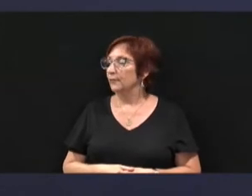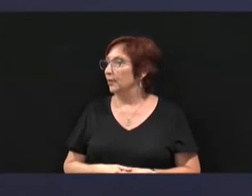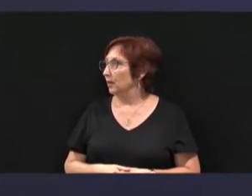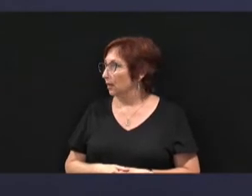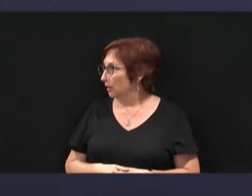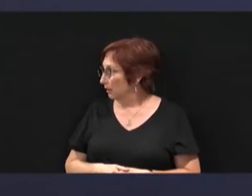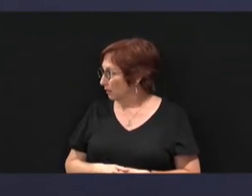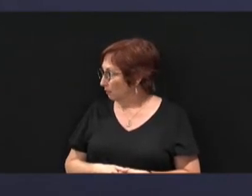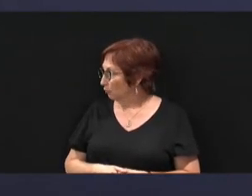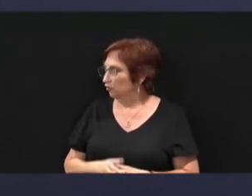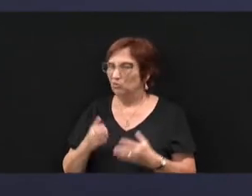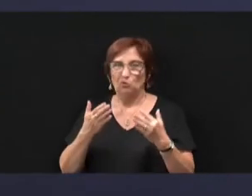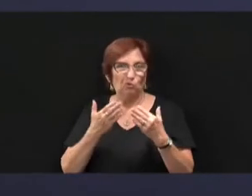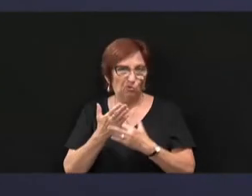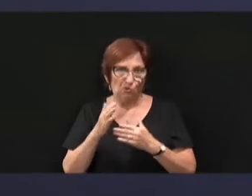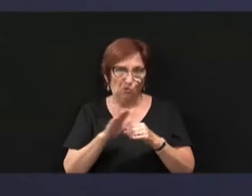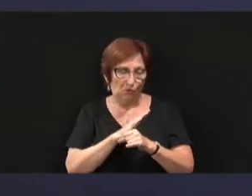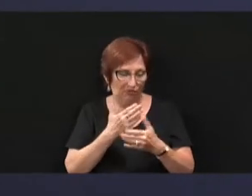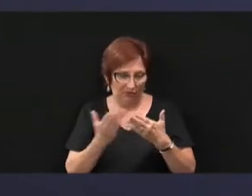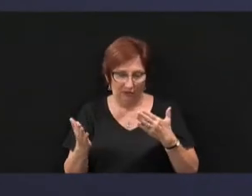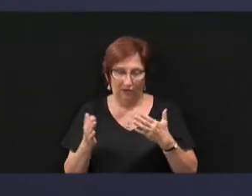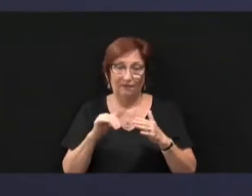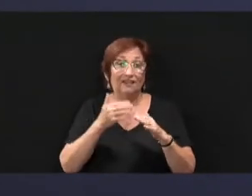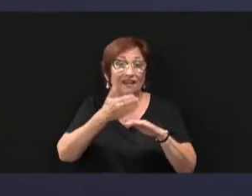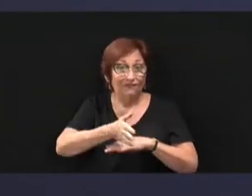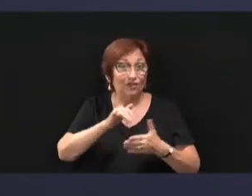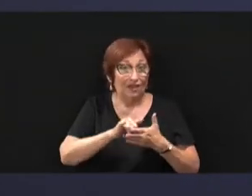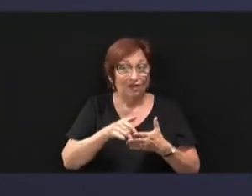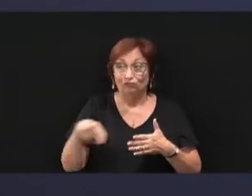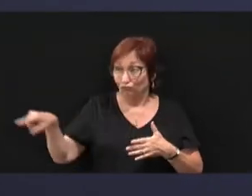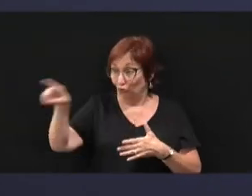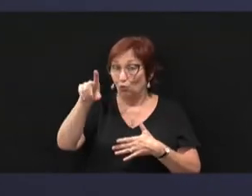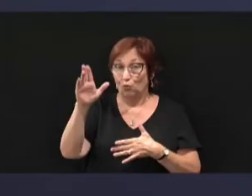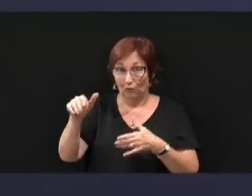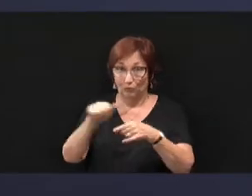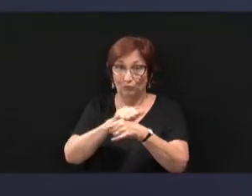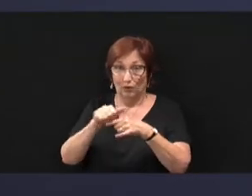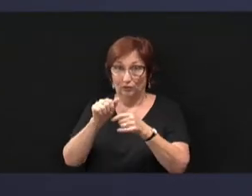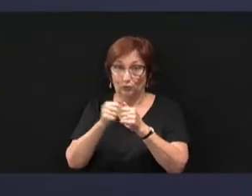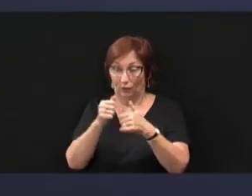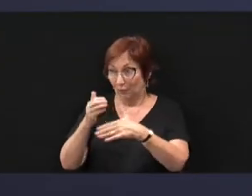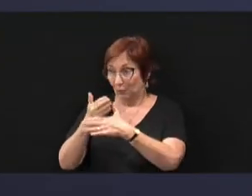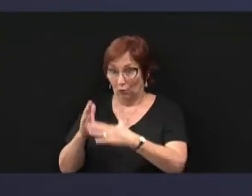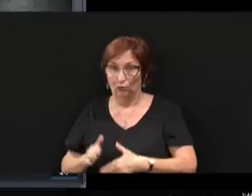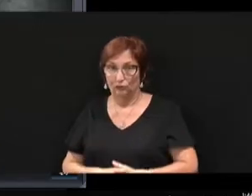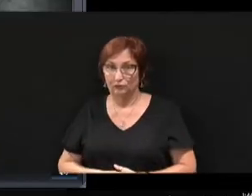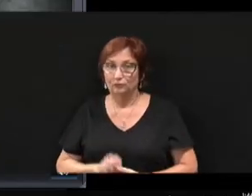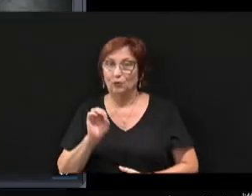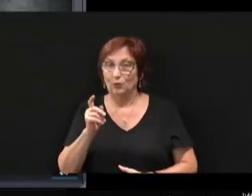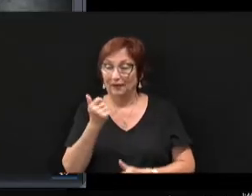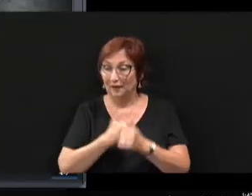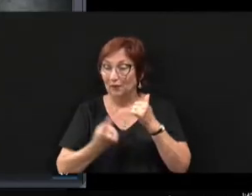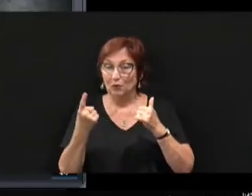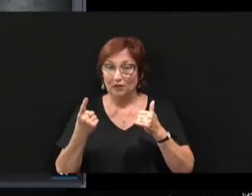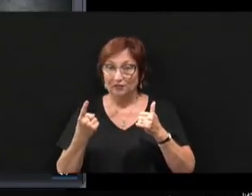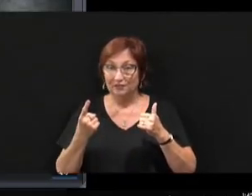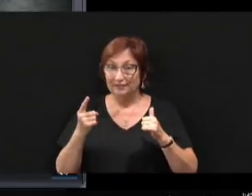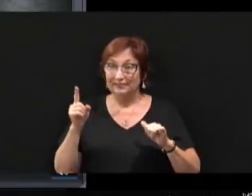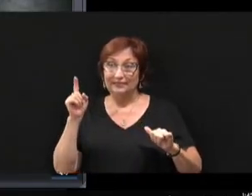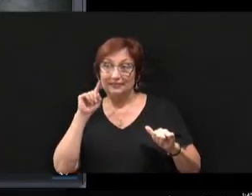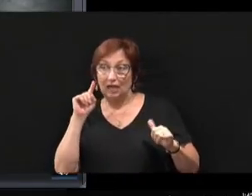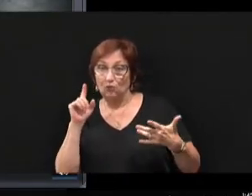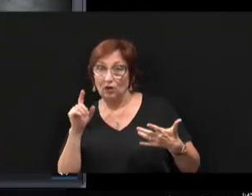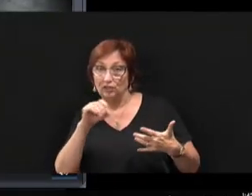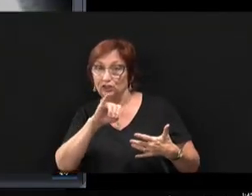We're just going to go through the whole thing, and then afterwards, you're going to practice it with your partner. Okay, everybody. Sound?